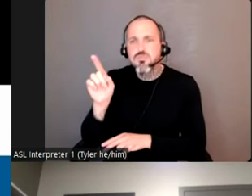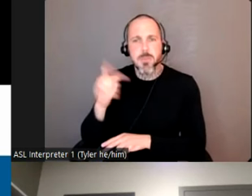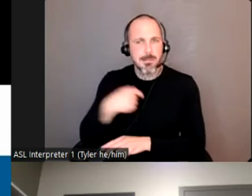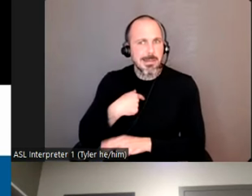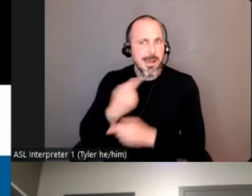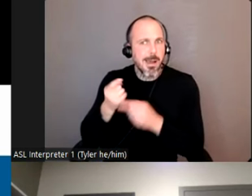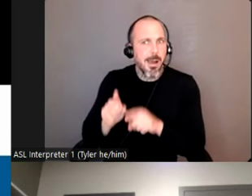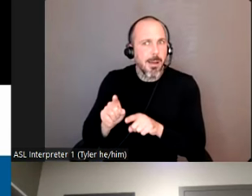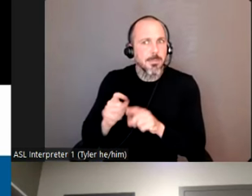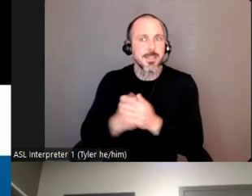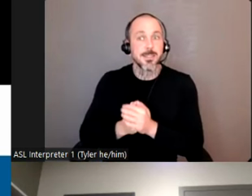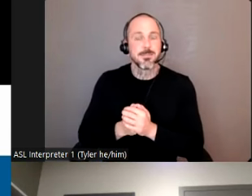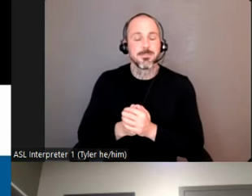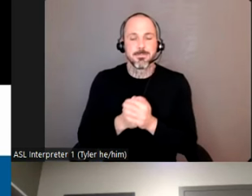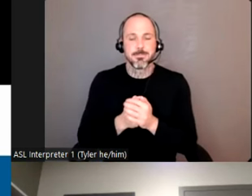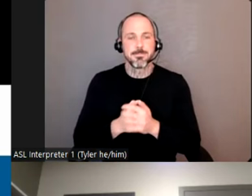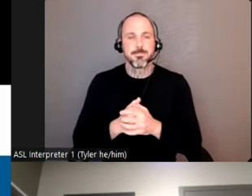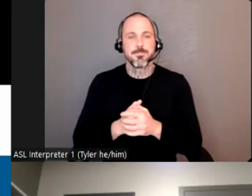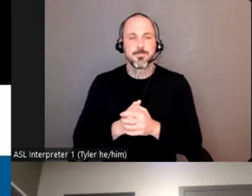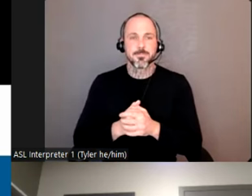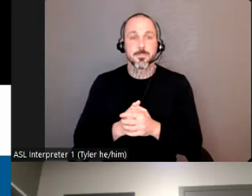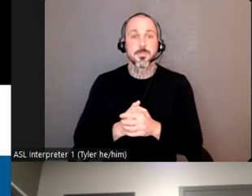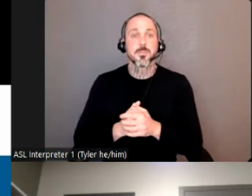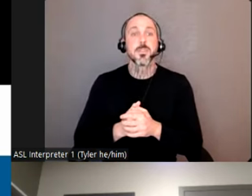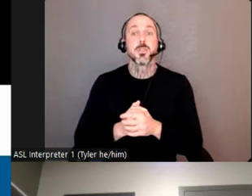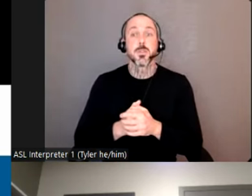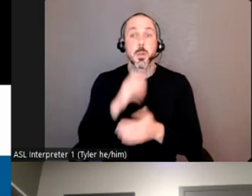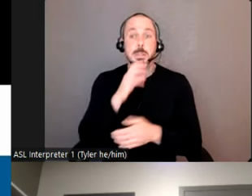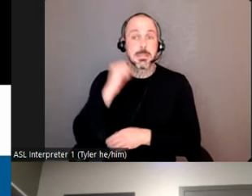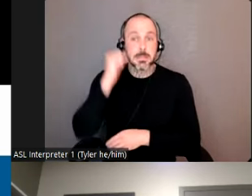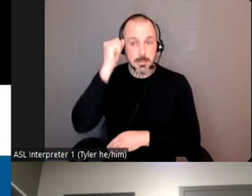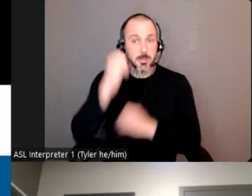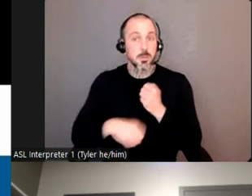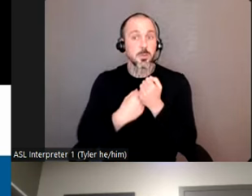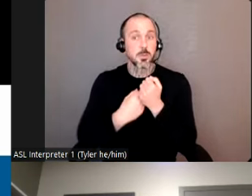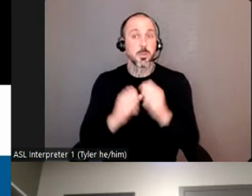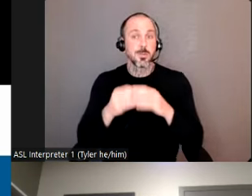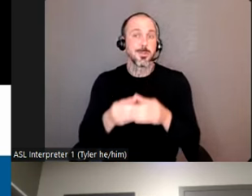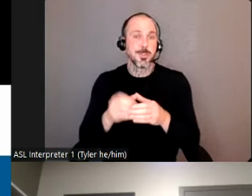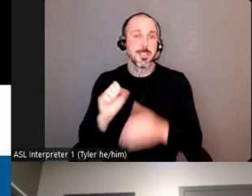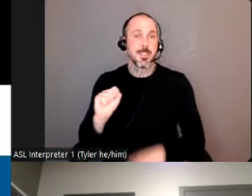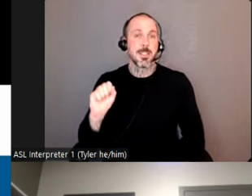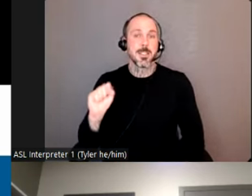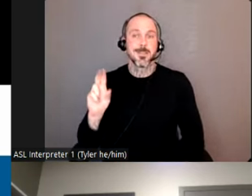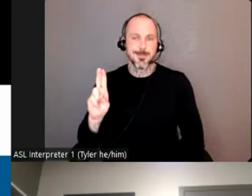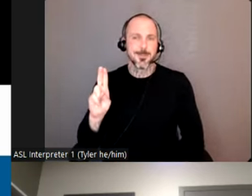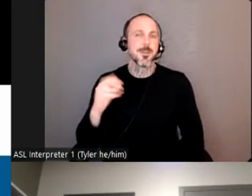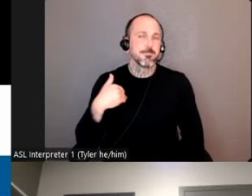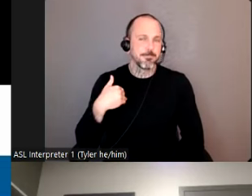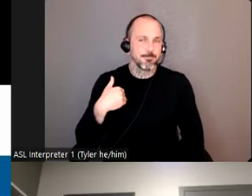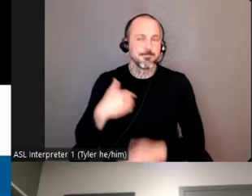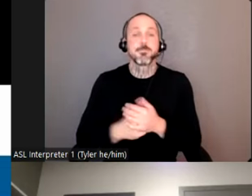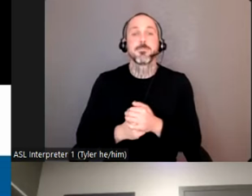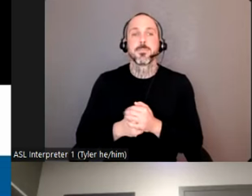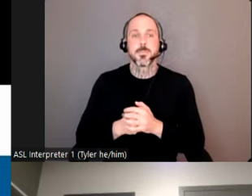targeted. So we have a senior support unit, and this is a really neat unit. It's we have senior volunteers that actually reach out to